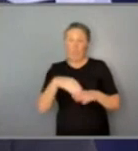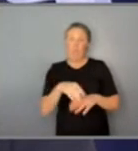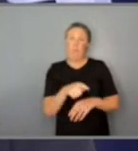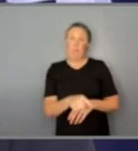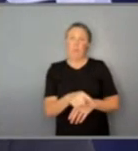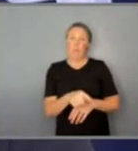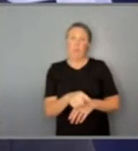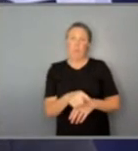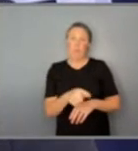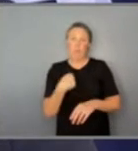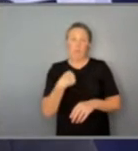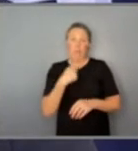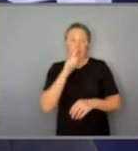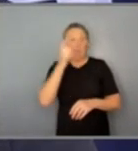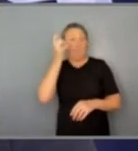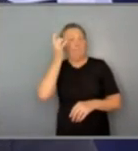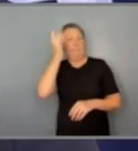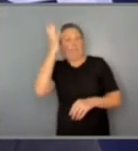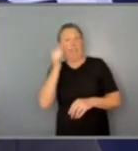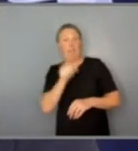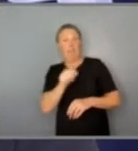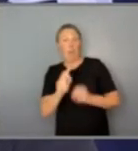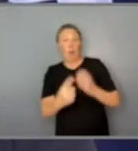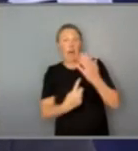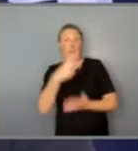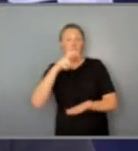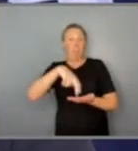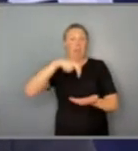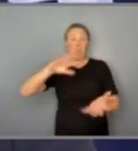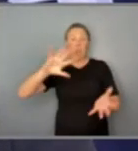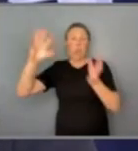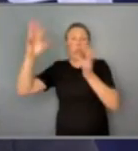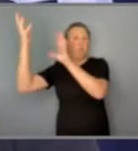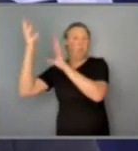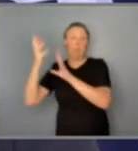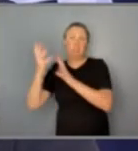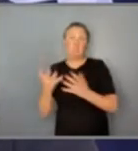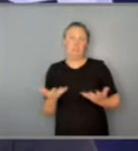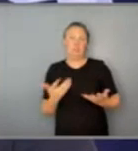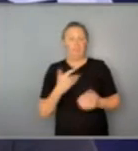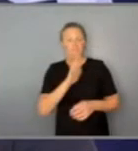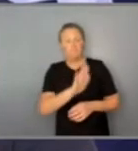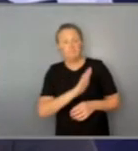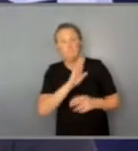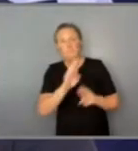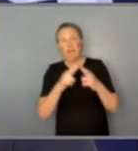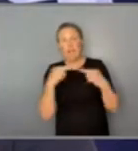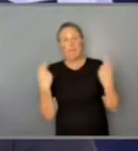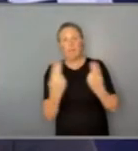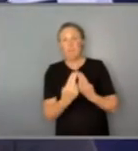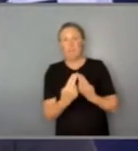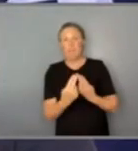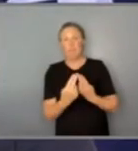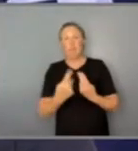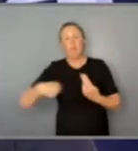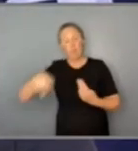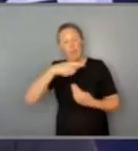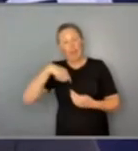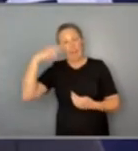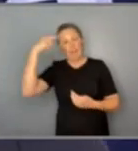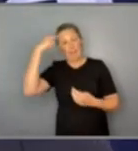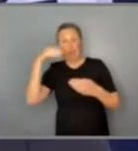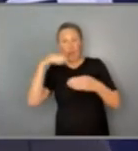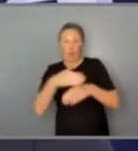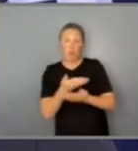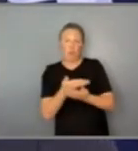and the terrible experiences that those families are going through at the moment in their minds, and thinking of them as they're very thankful for what